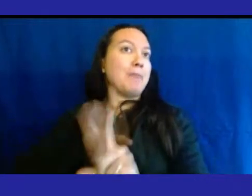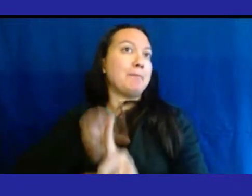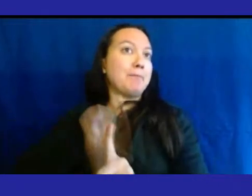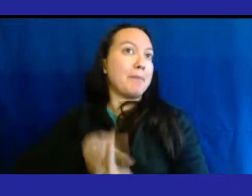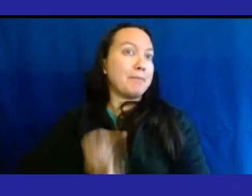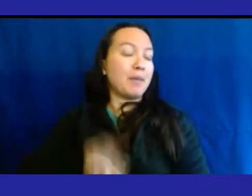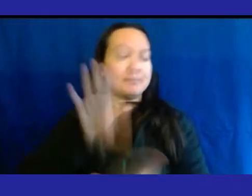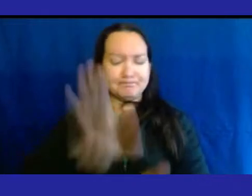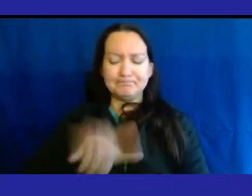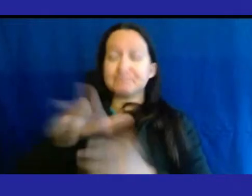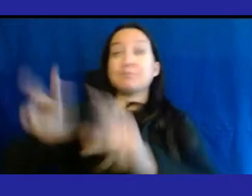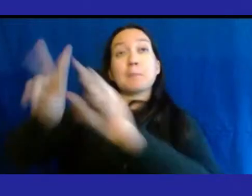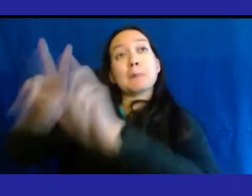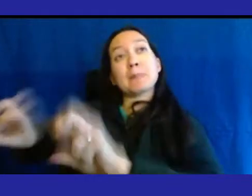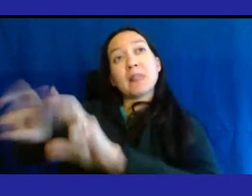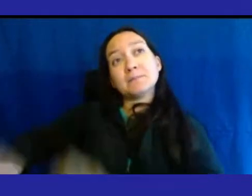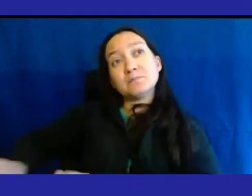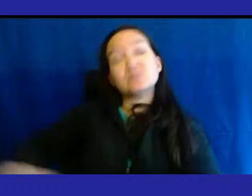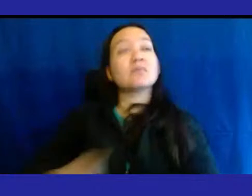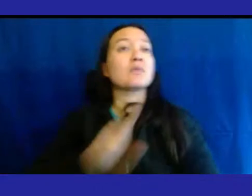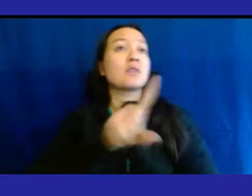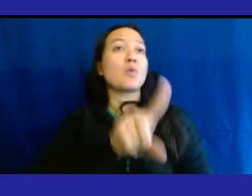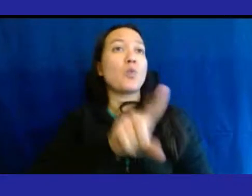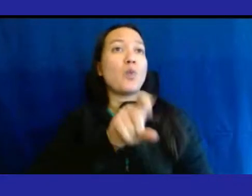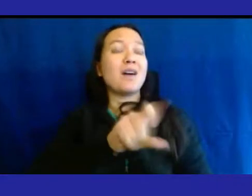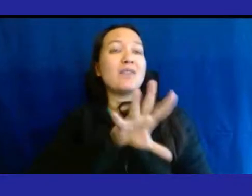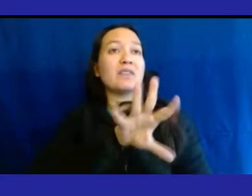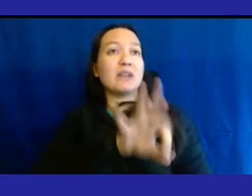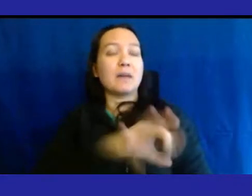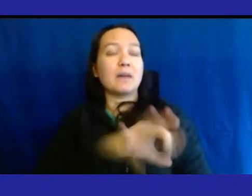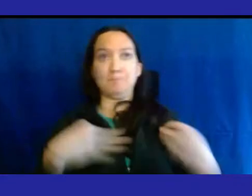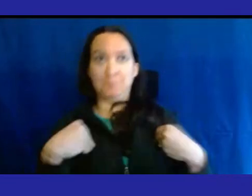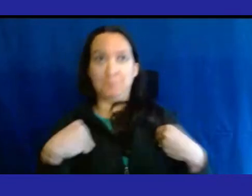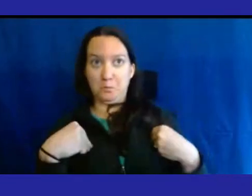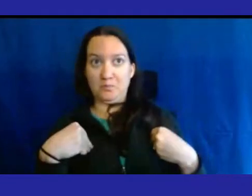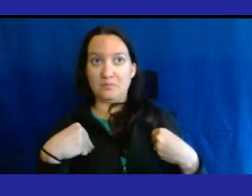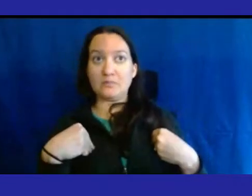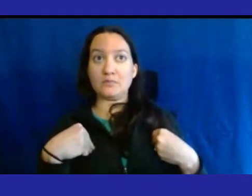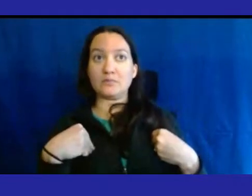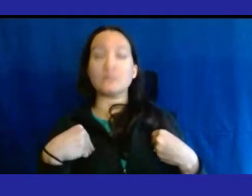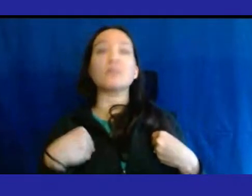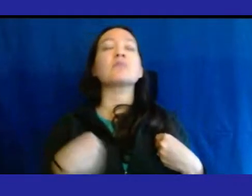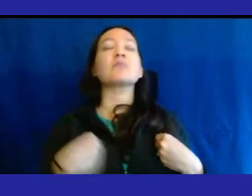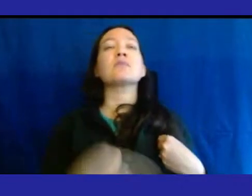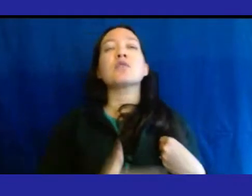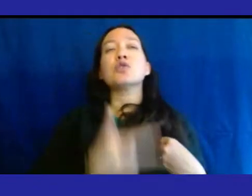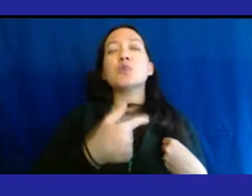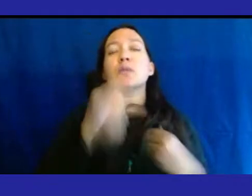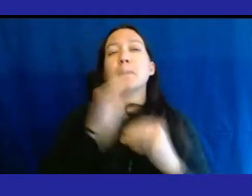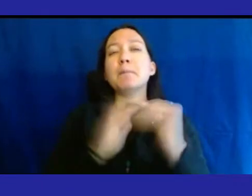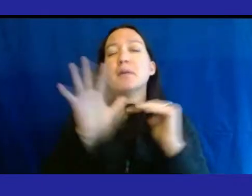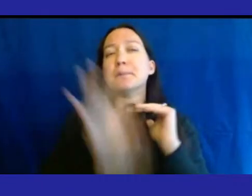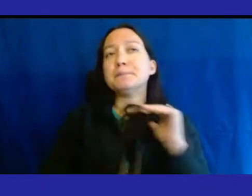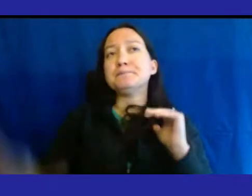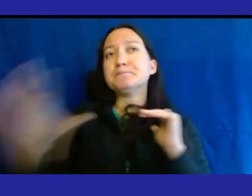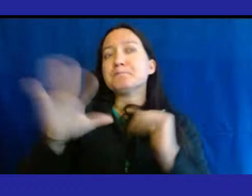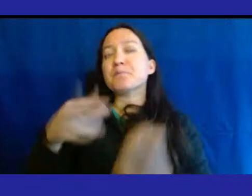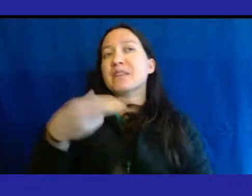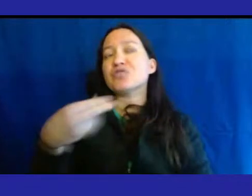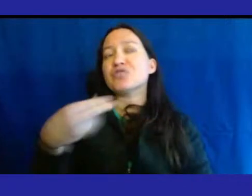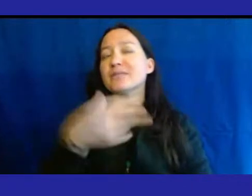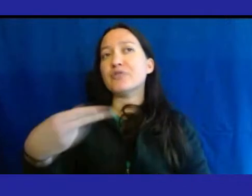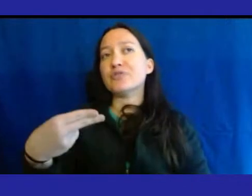competency assessment, 159 were accepted. This represented 21 sites across the system, and we spanned